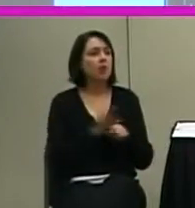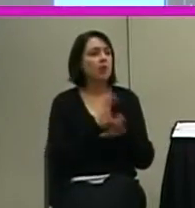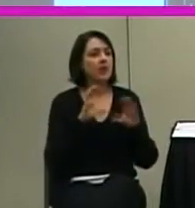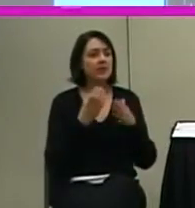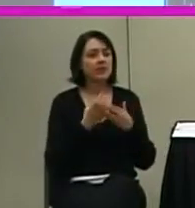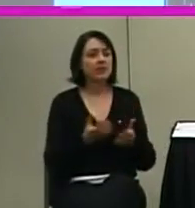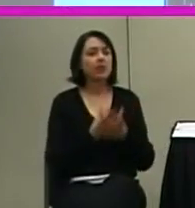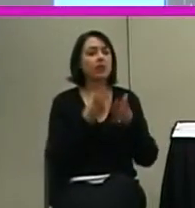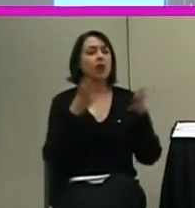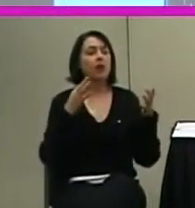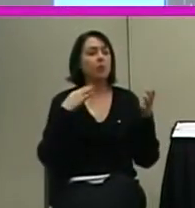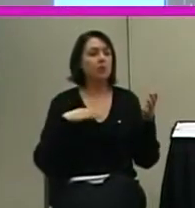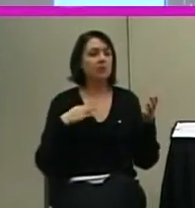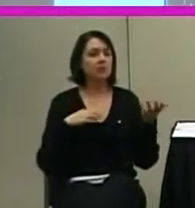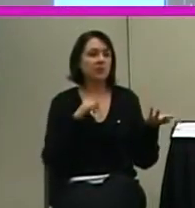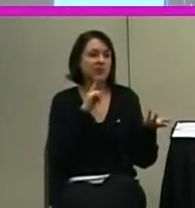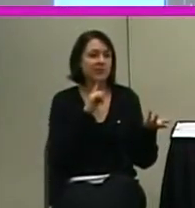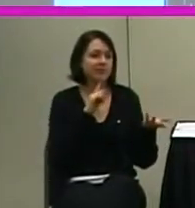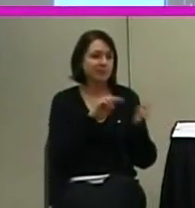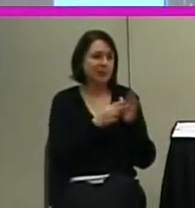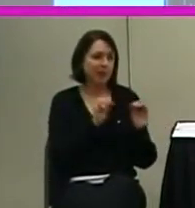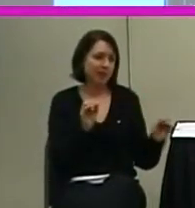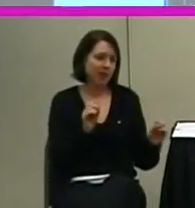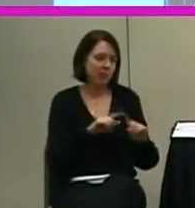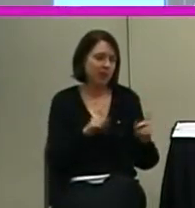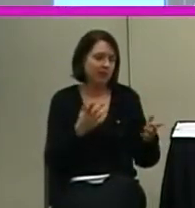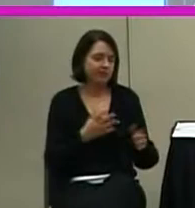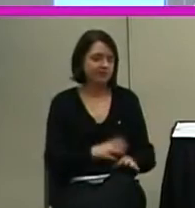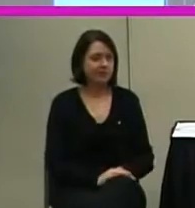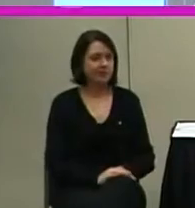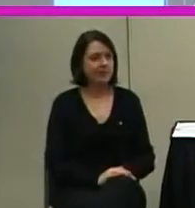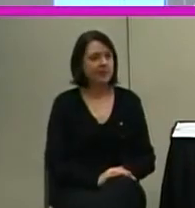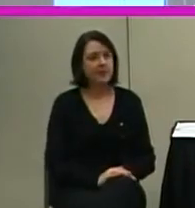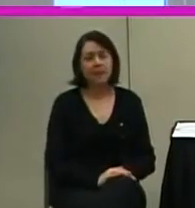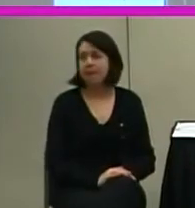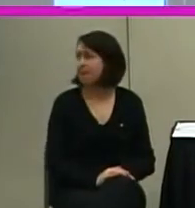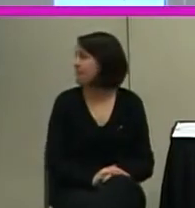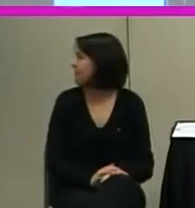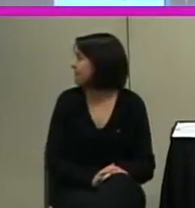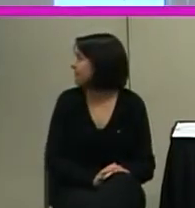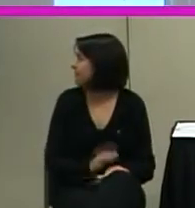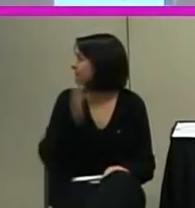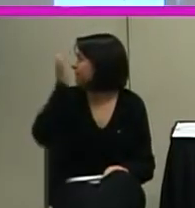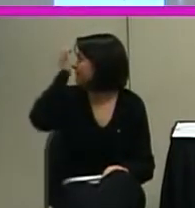of points, which again really are kind of meaningless. But They're going